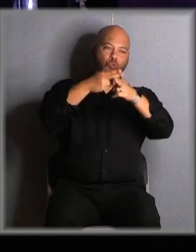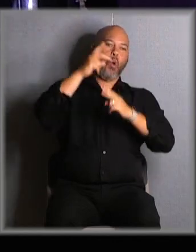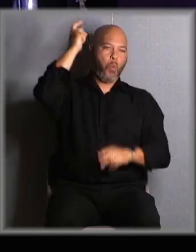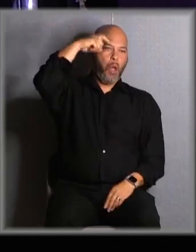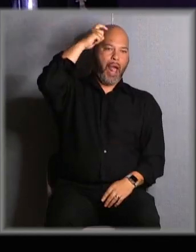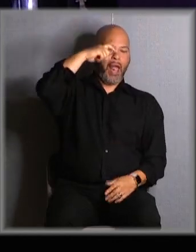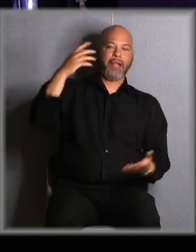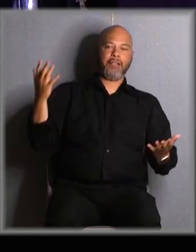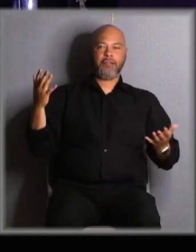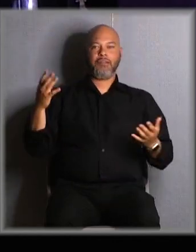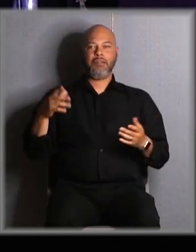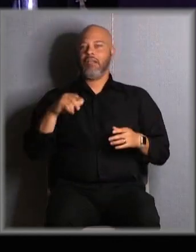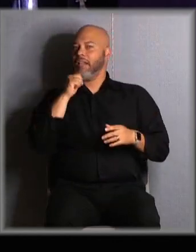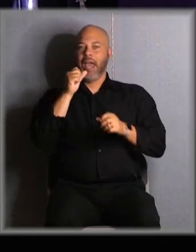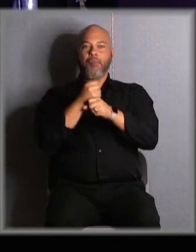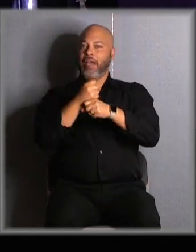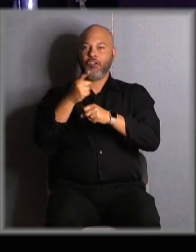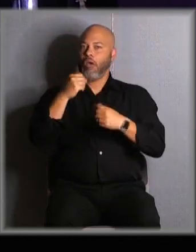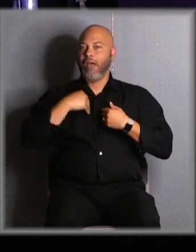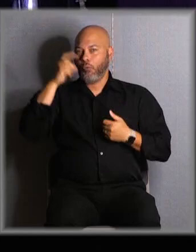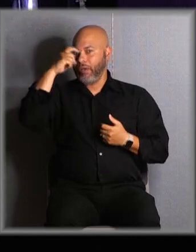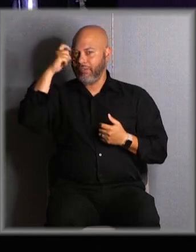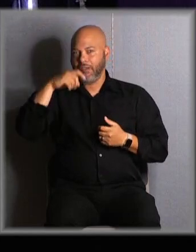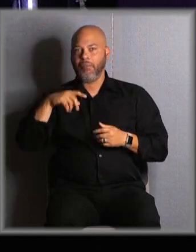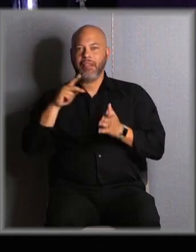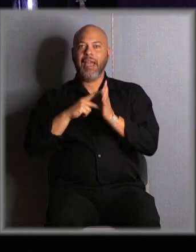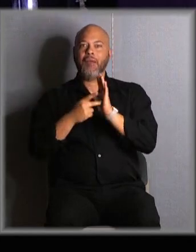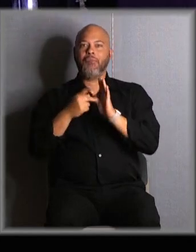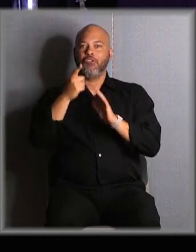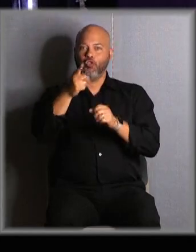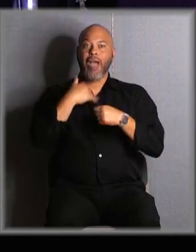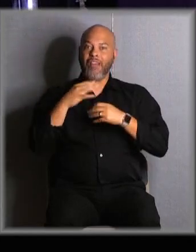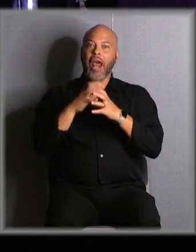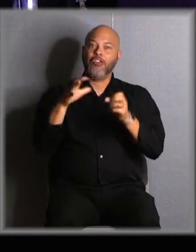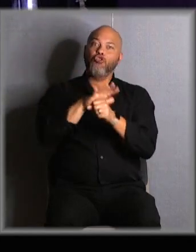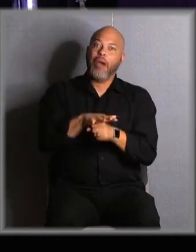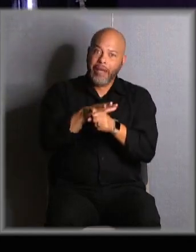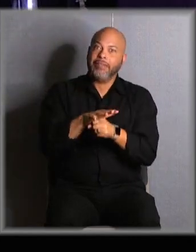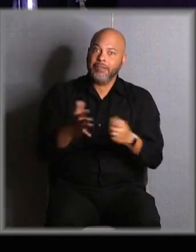Because you got gray hair don't make you have wisdom. That means you stressed.